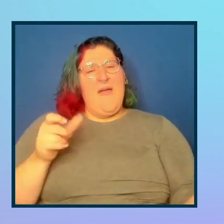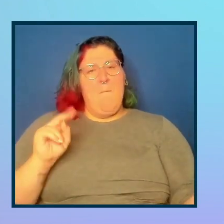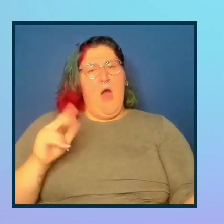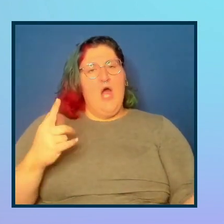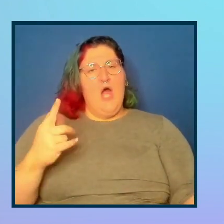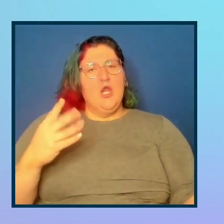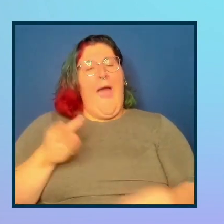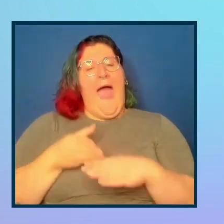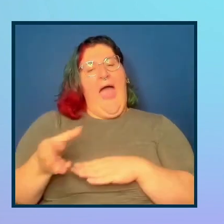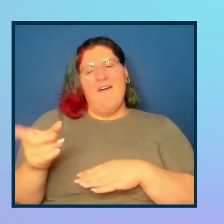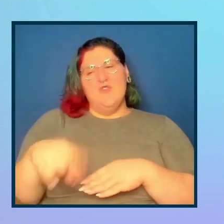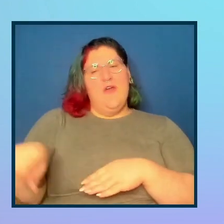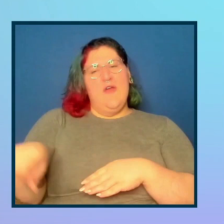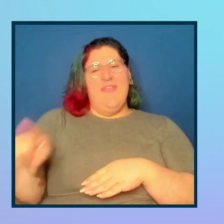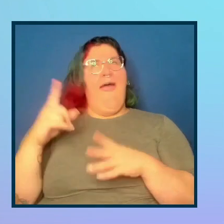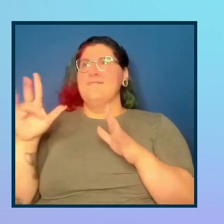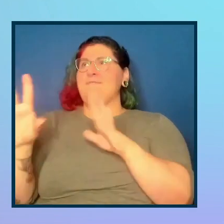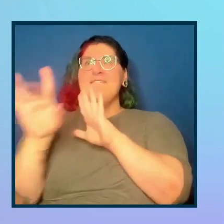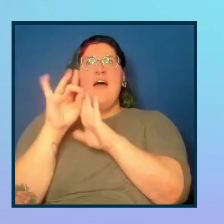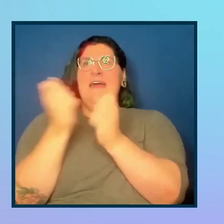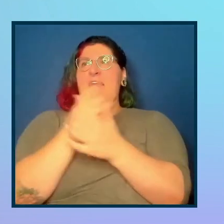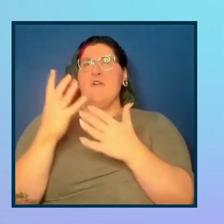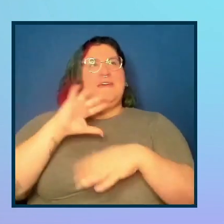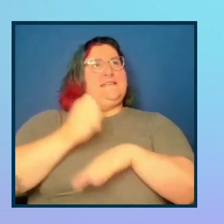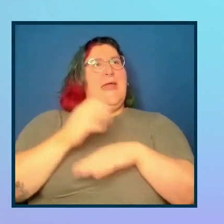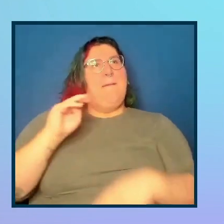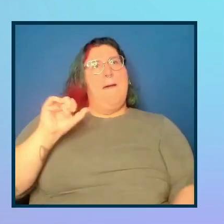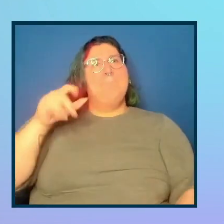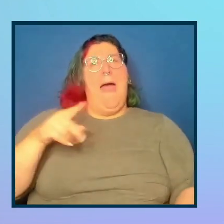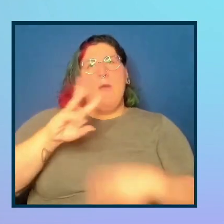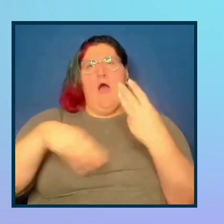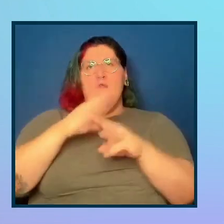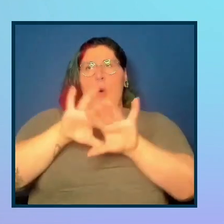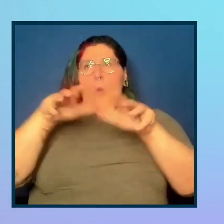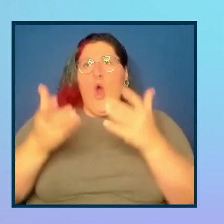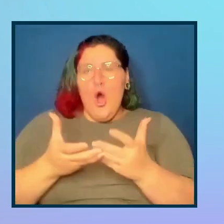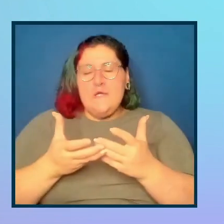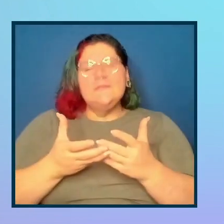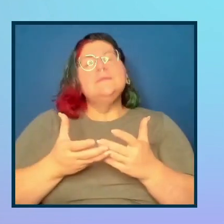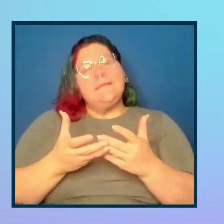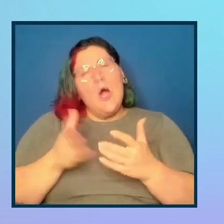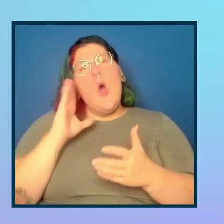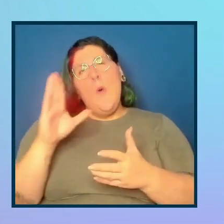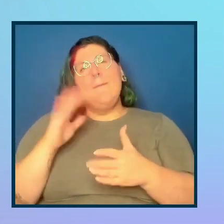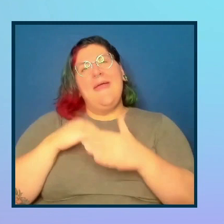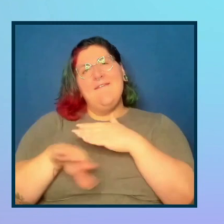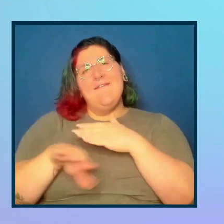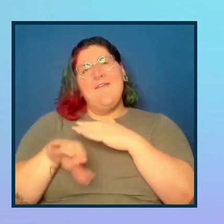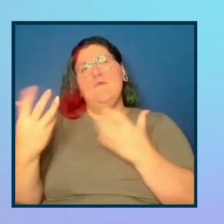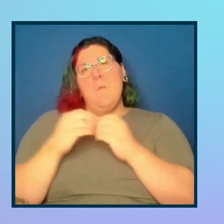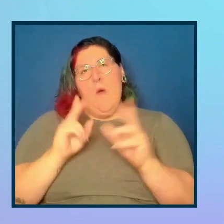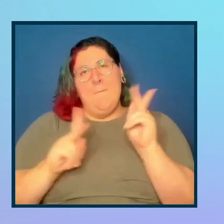world, then we're going to see it being able to be rolled out to more people. But until we have something that looks